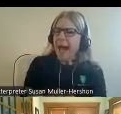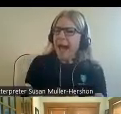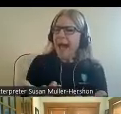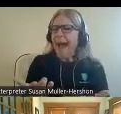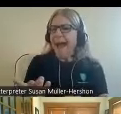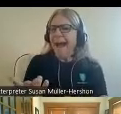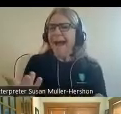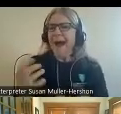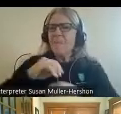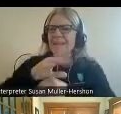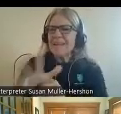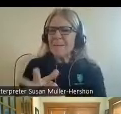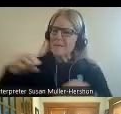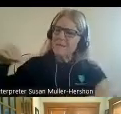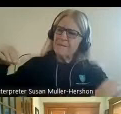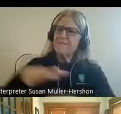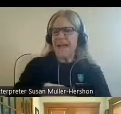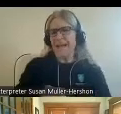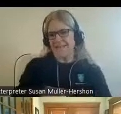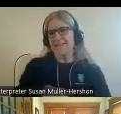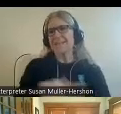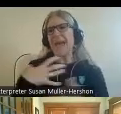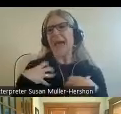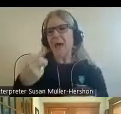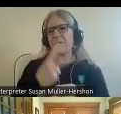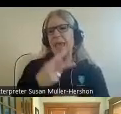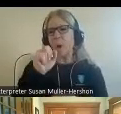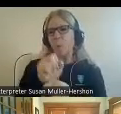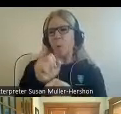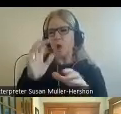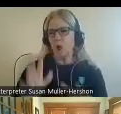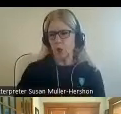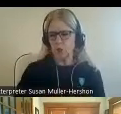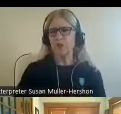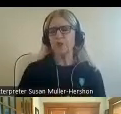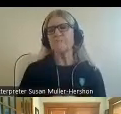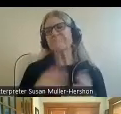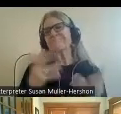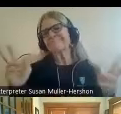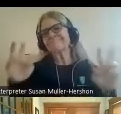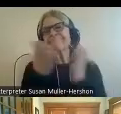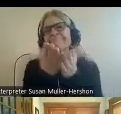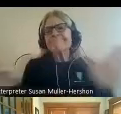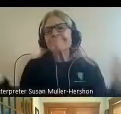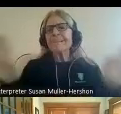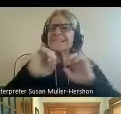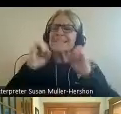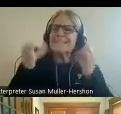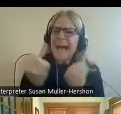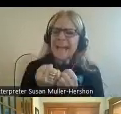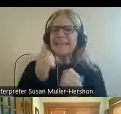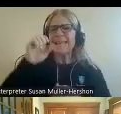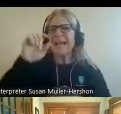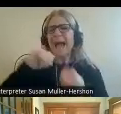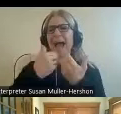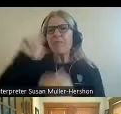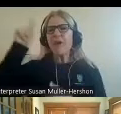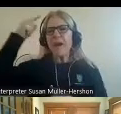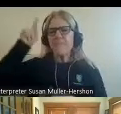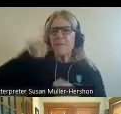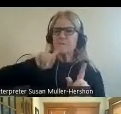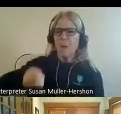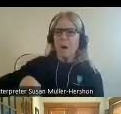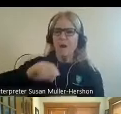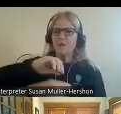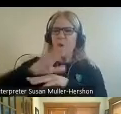impacted by the pandemic. So these include really like larger societal factors, including kind of governmental response to COVID-19,